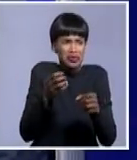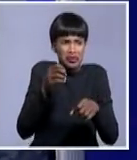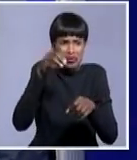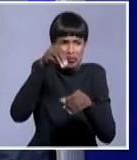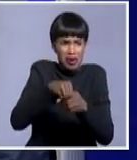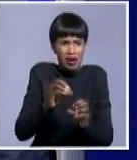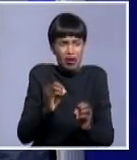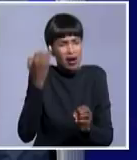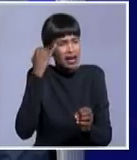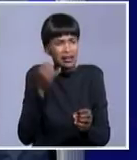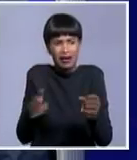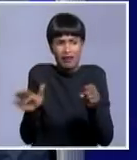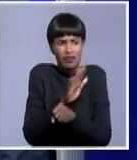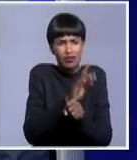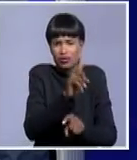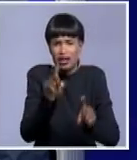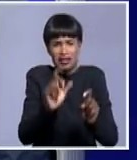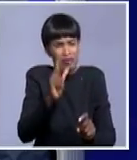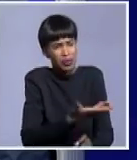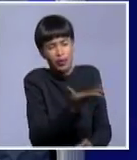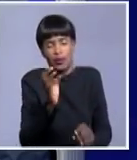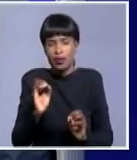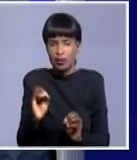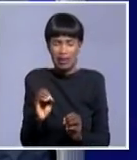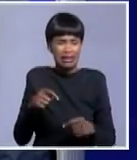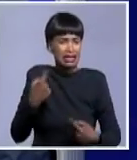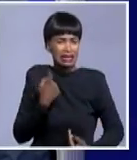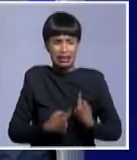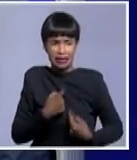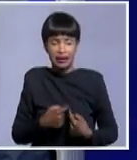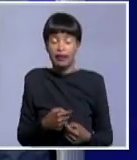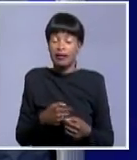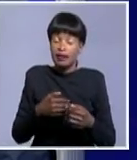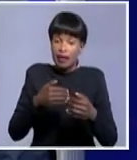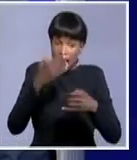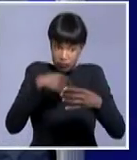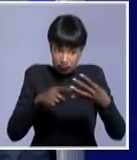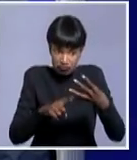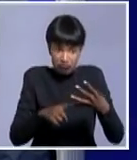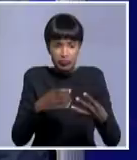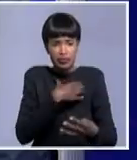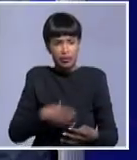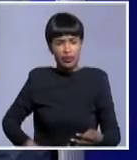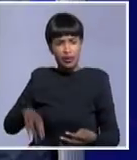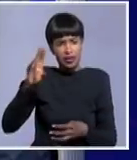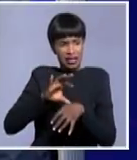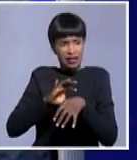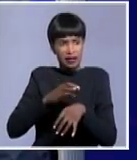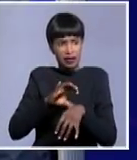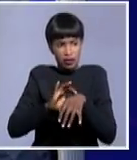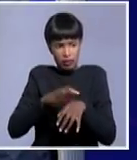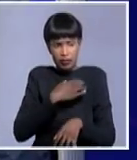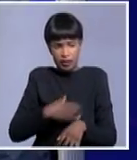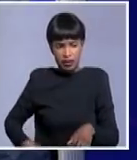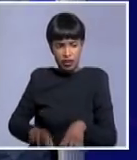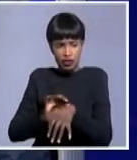were excluded. And therefore, His Excellency the President, Dr.